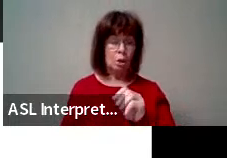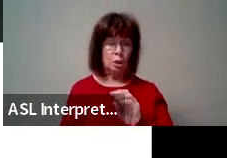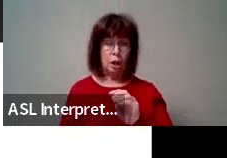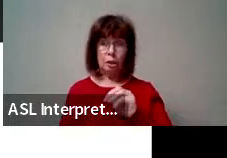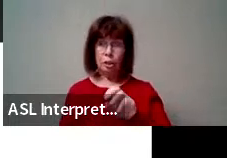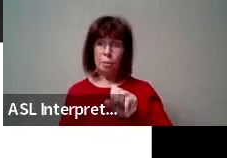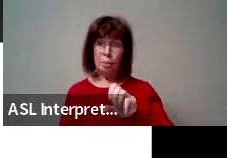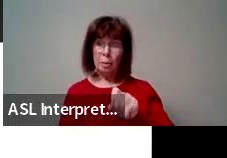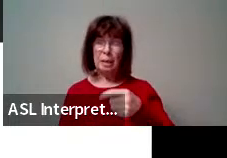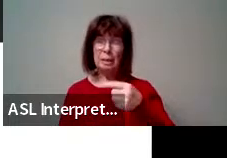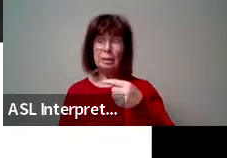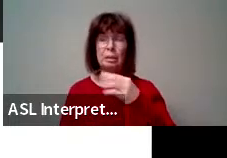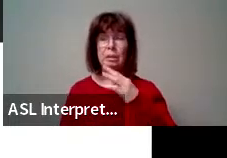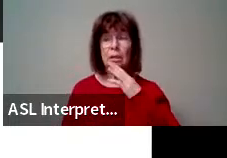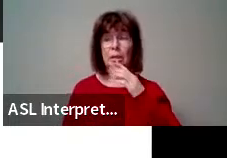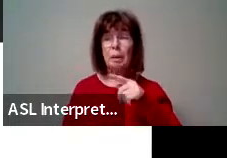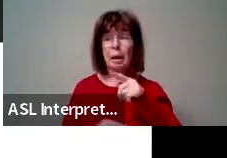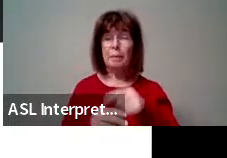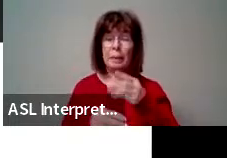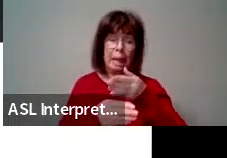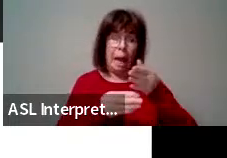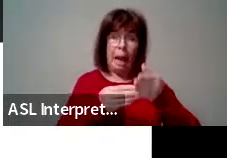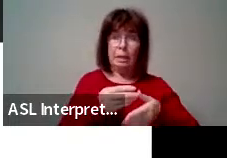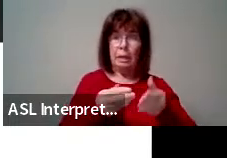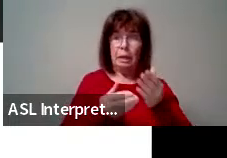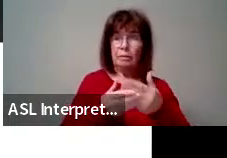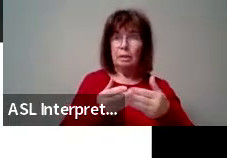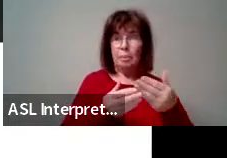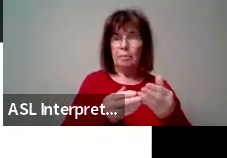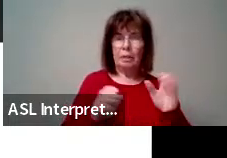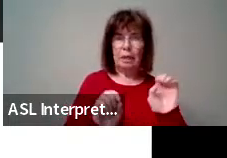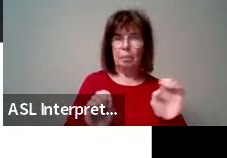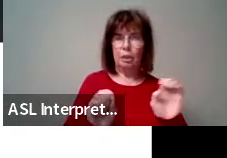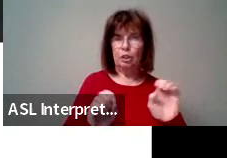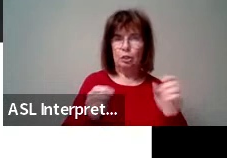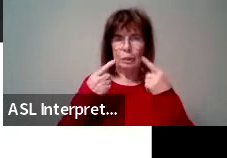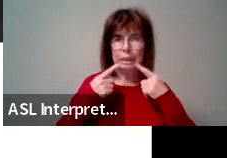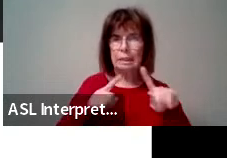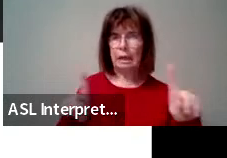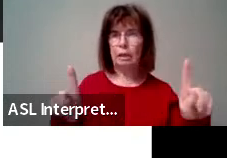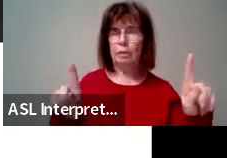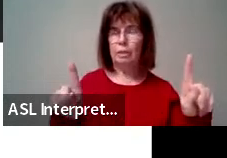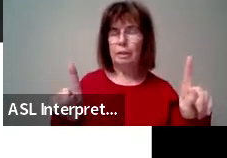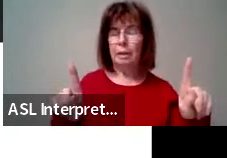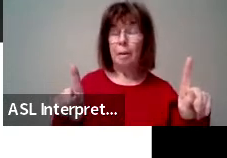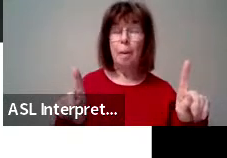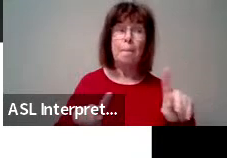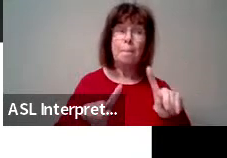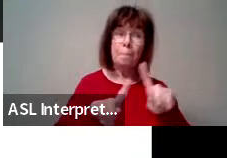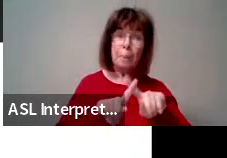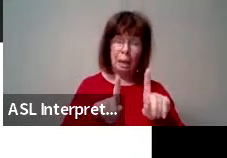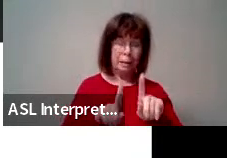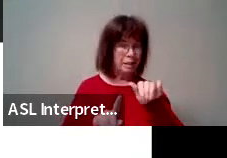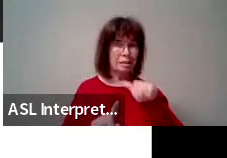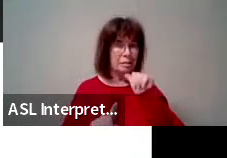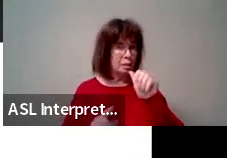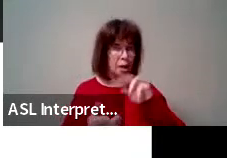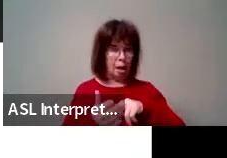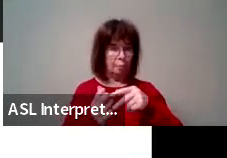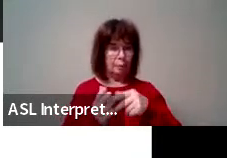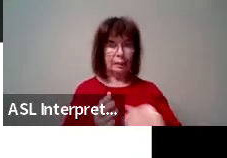alluded to the ending of some of the emergency declarations, but that does not mean